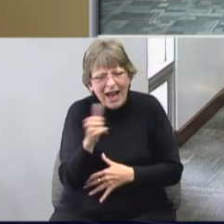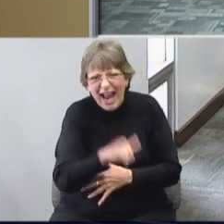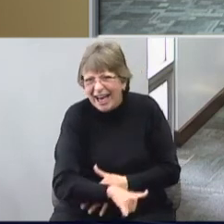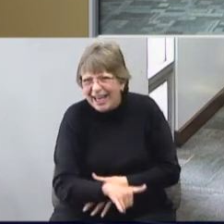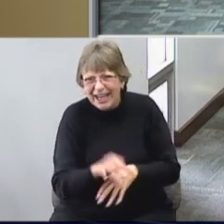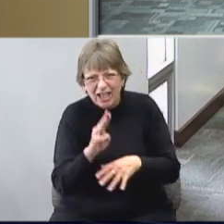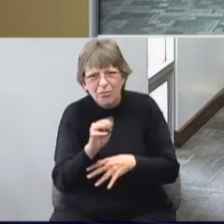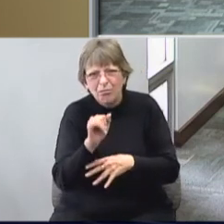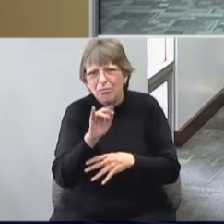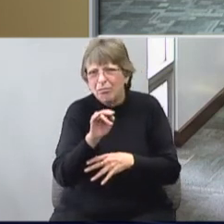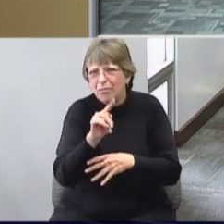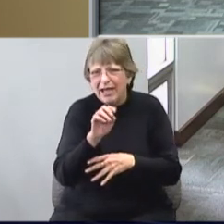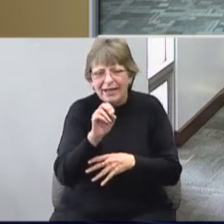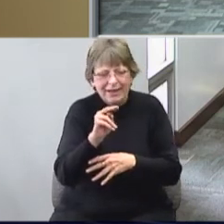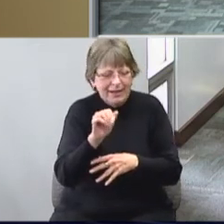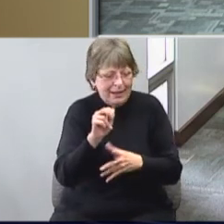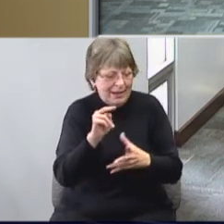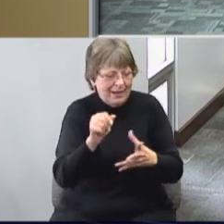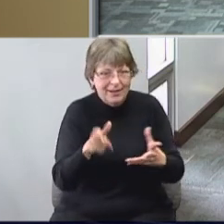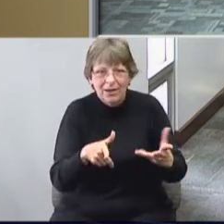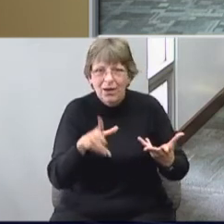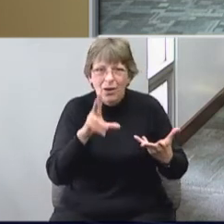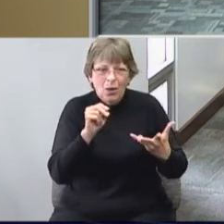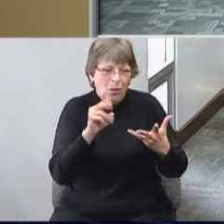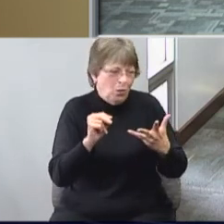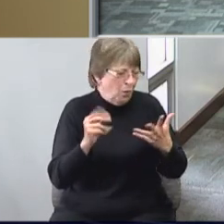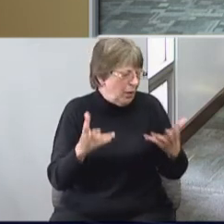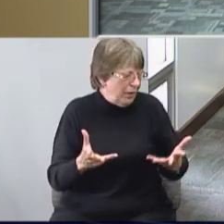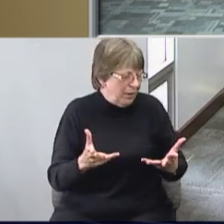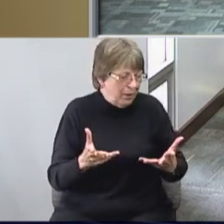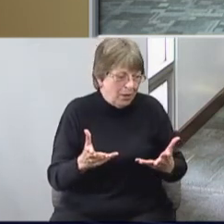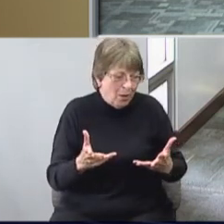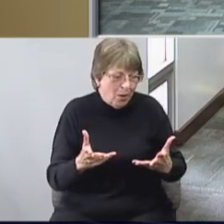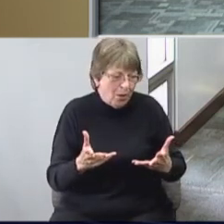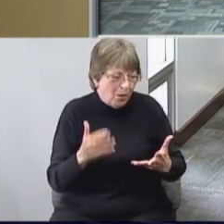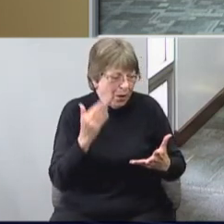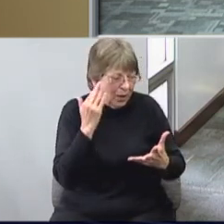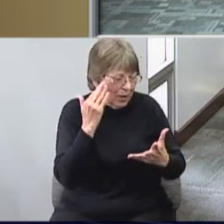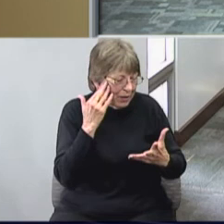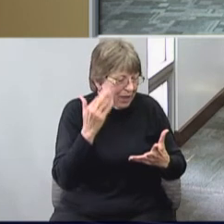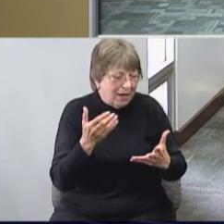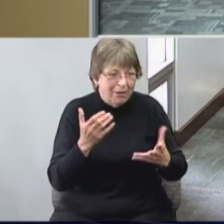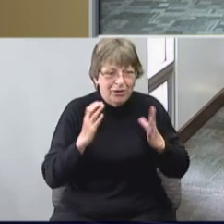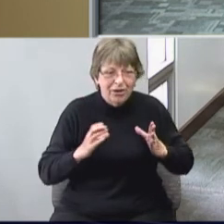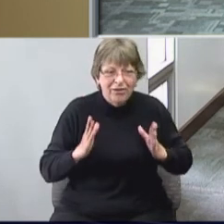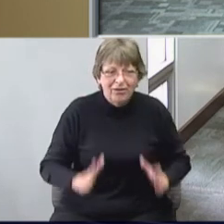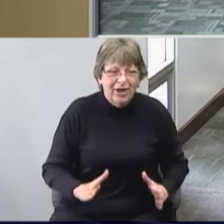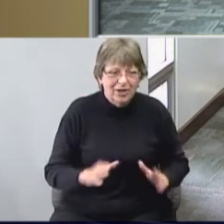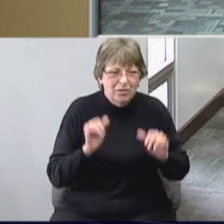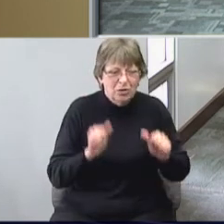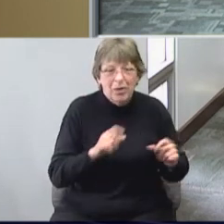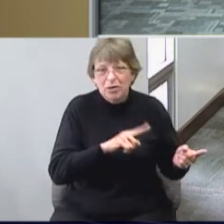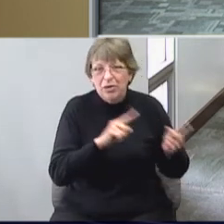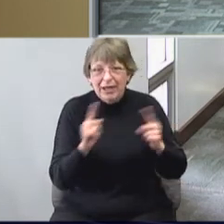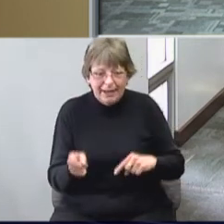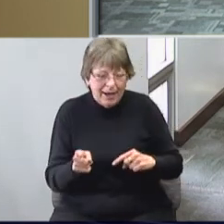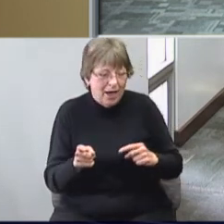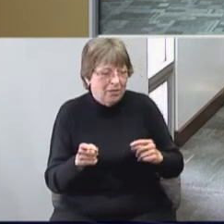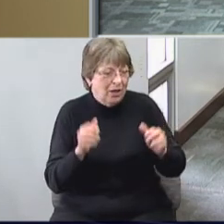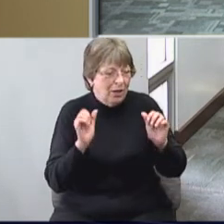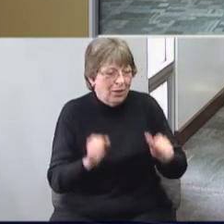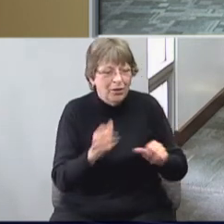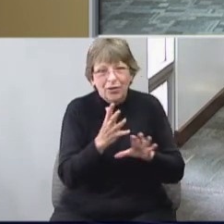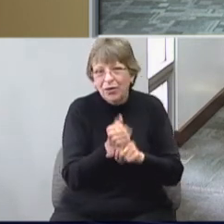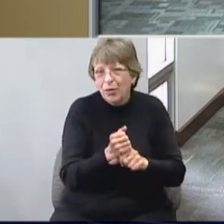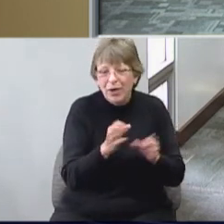with no confidence of the customers or the people to bring conventions in town. It really went